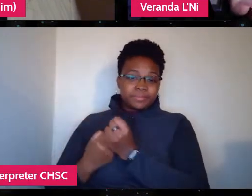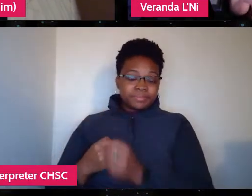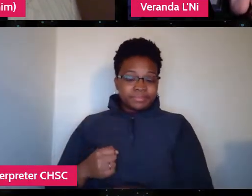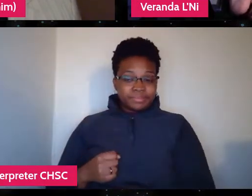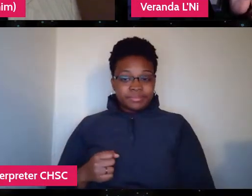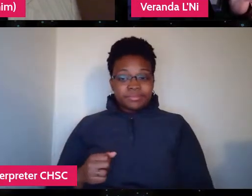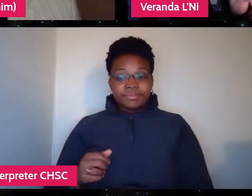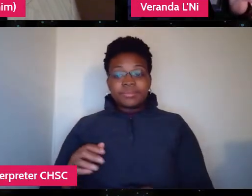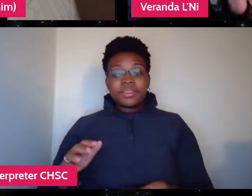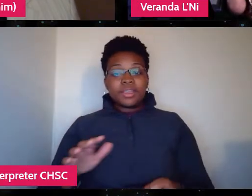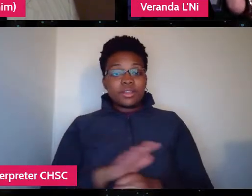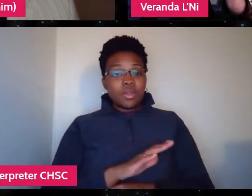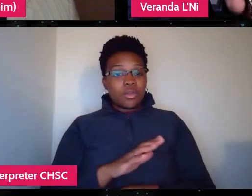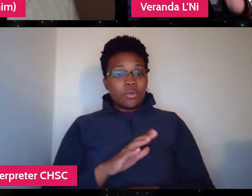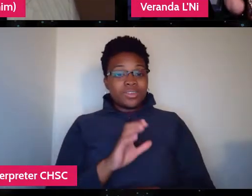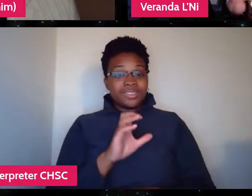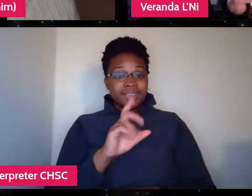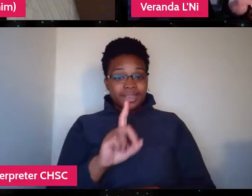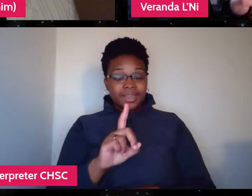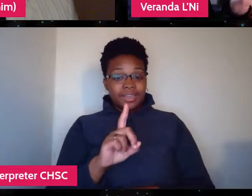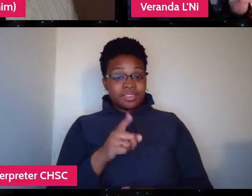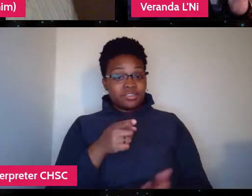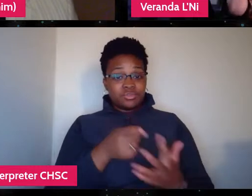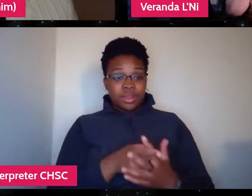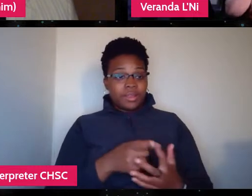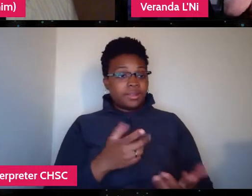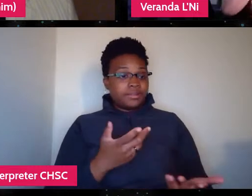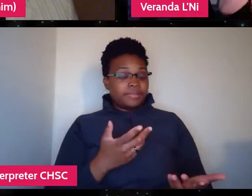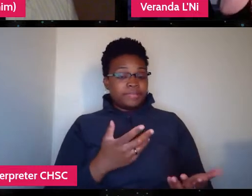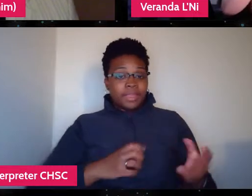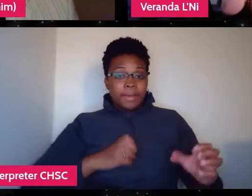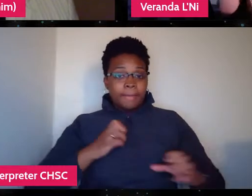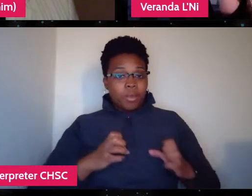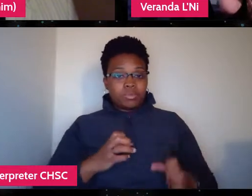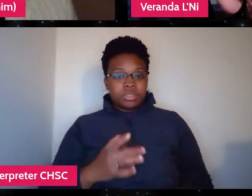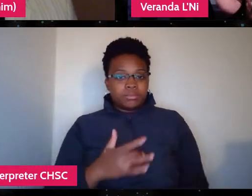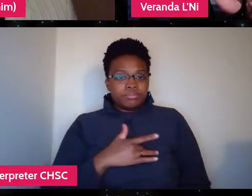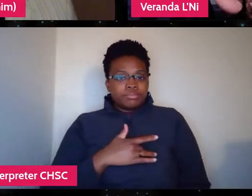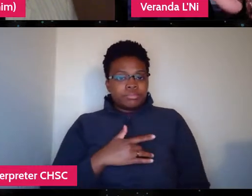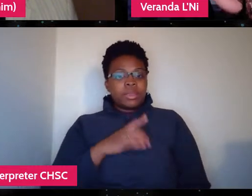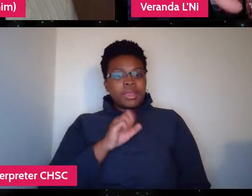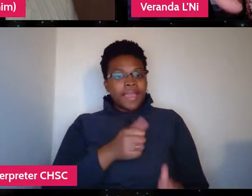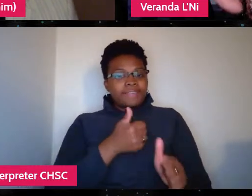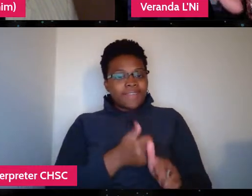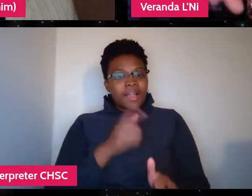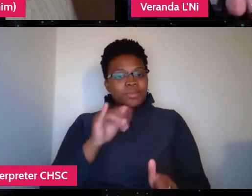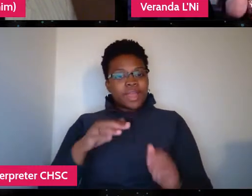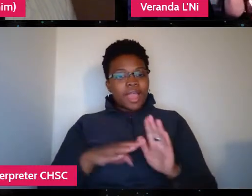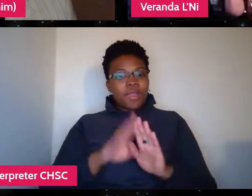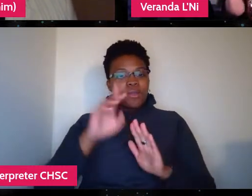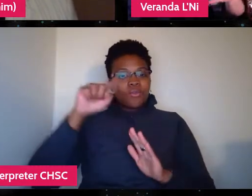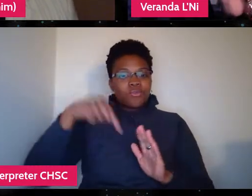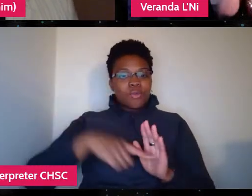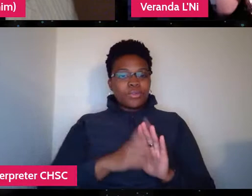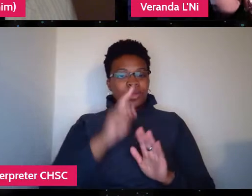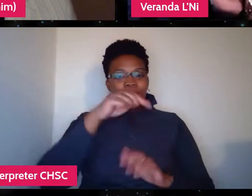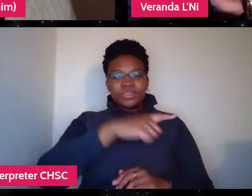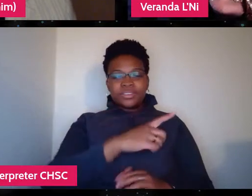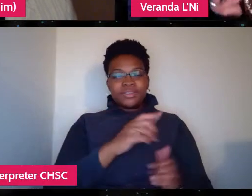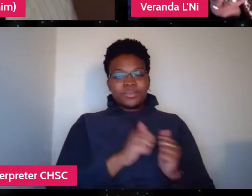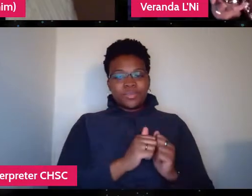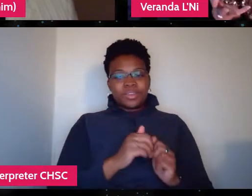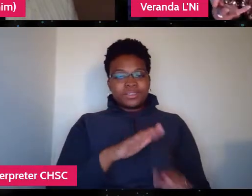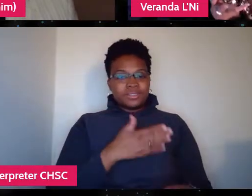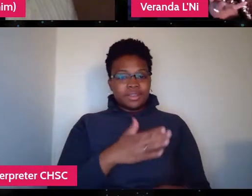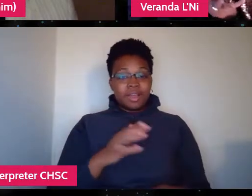strike a chord with the emotions within the film. And you can follow along that roller coaster quite well with the songs, because we all